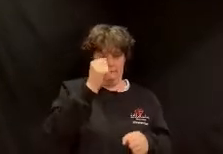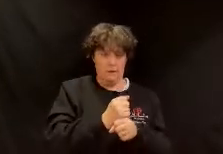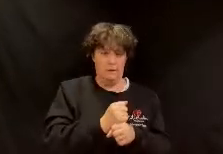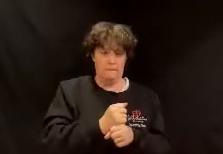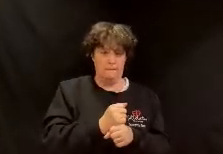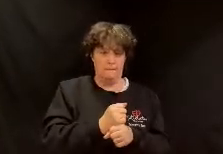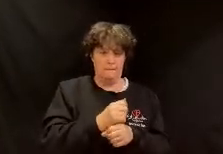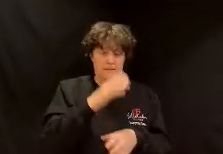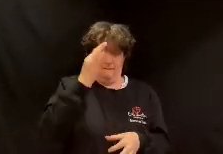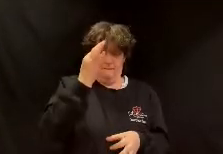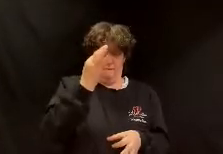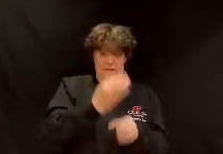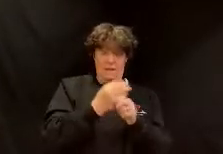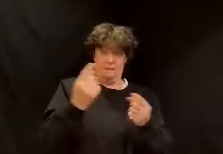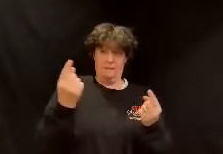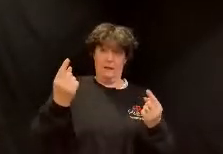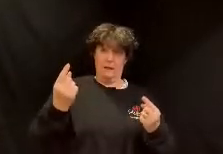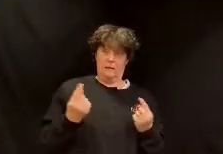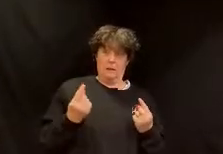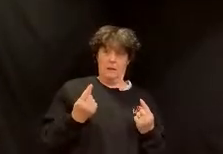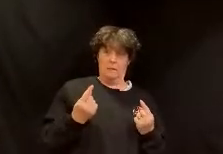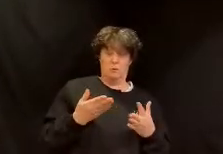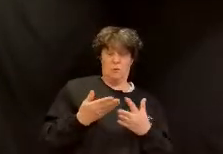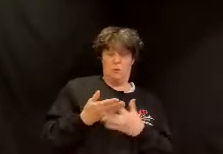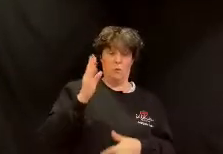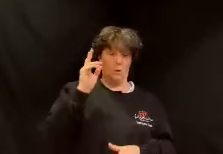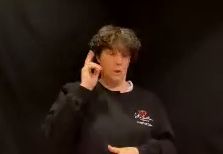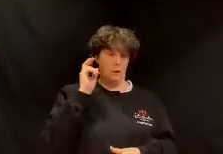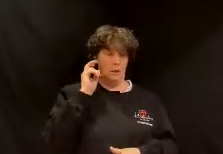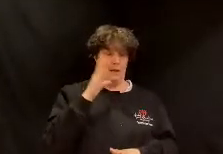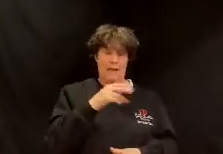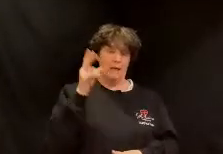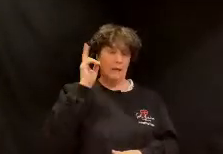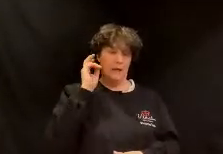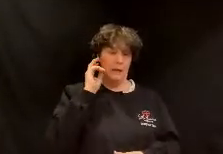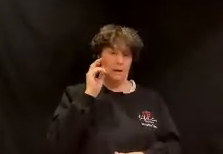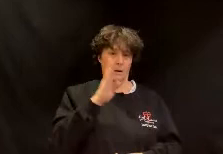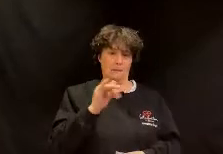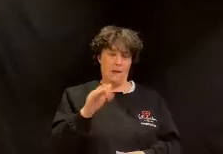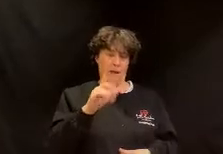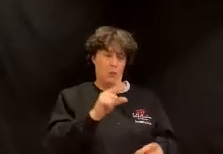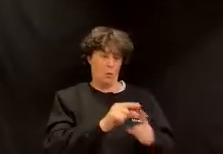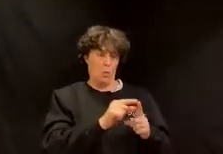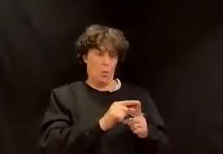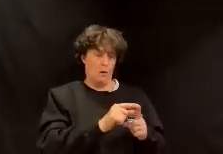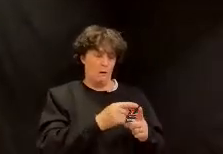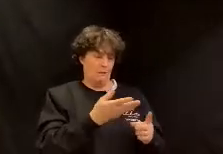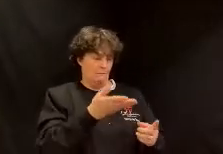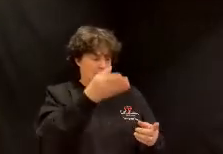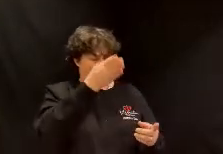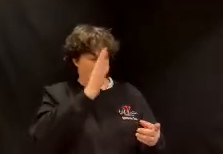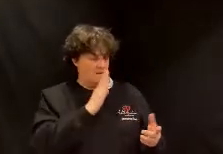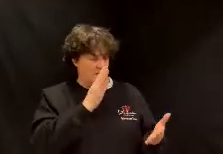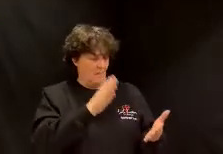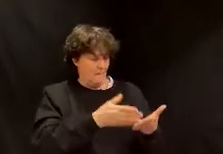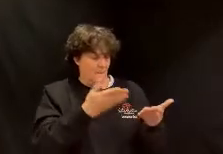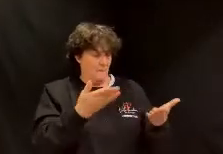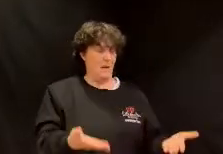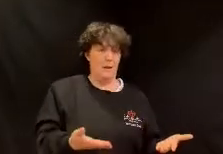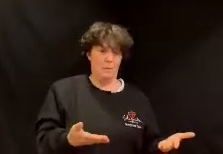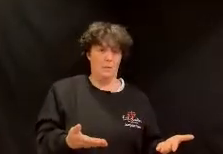Faith comes by hearing, and hearing by the Word of God. You guys all